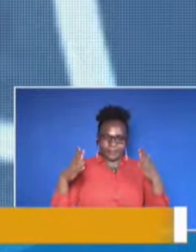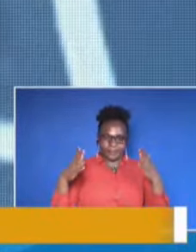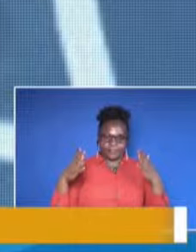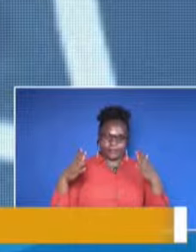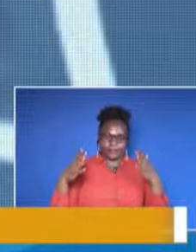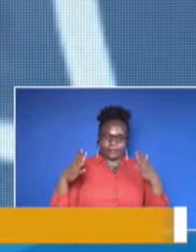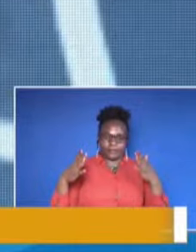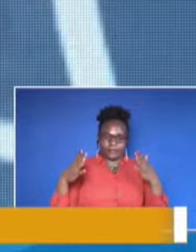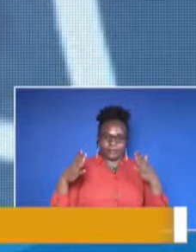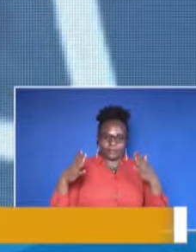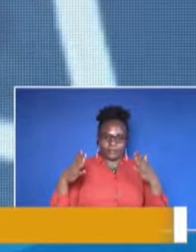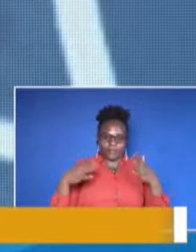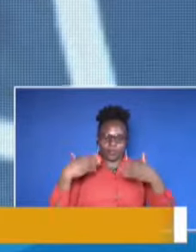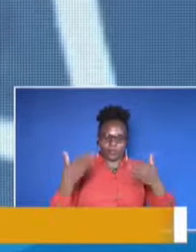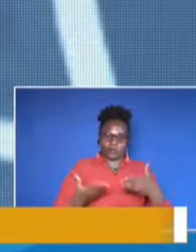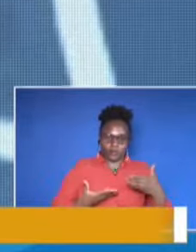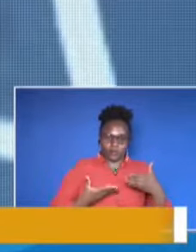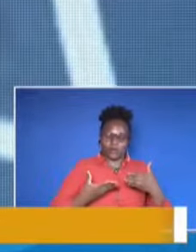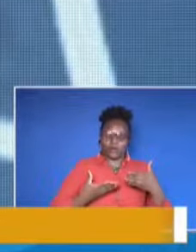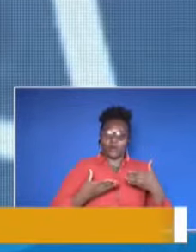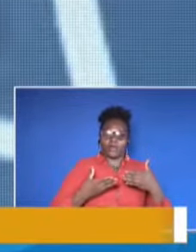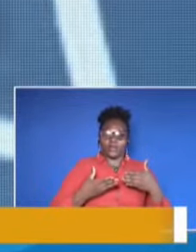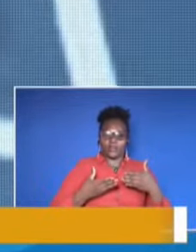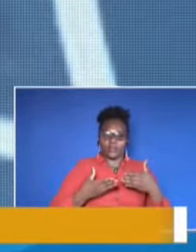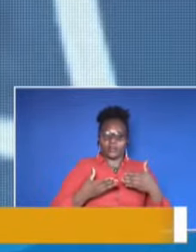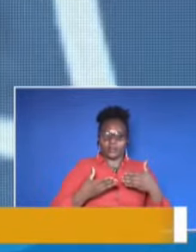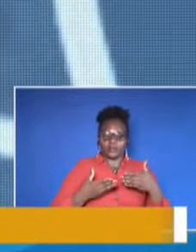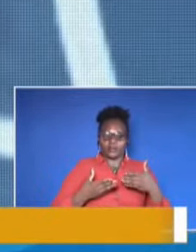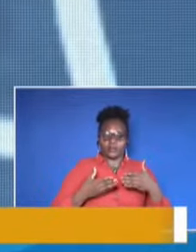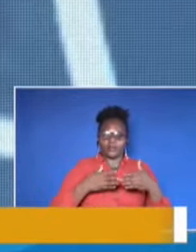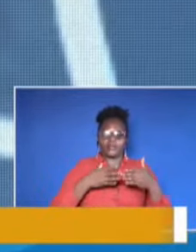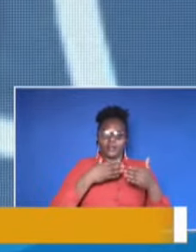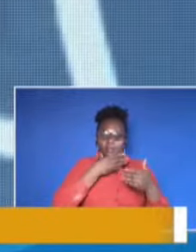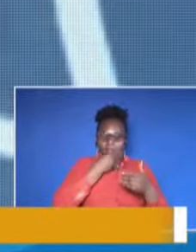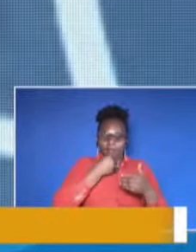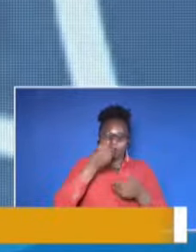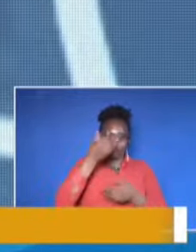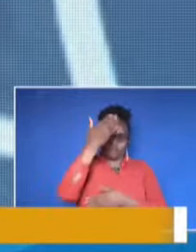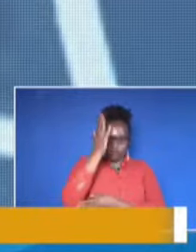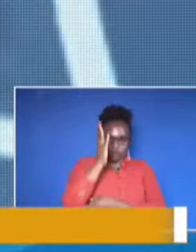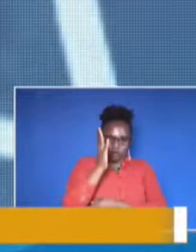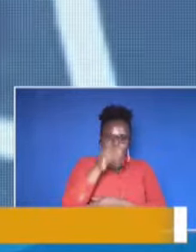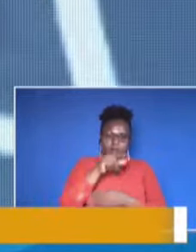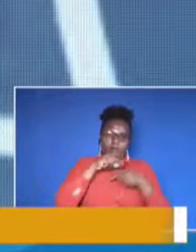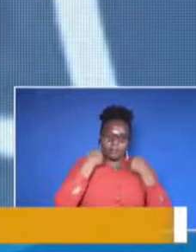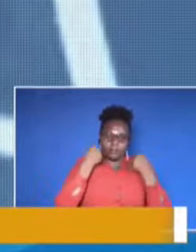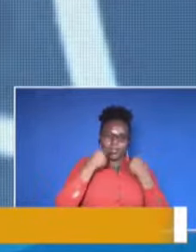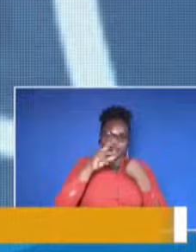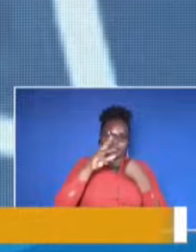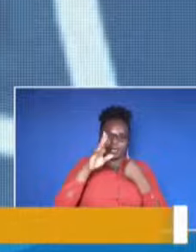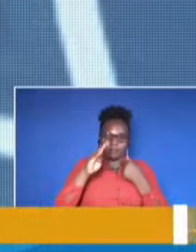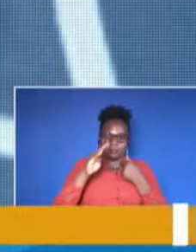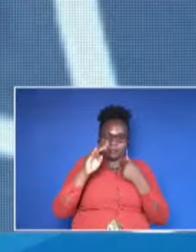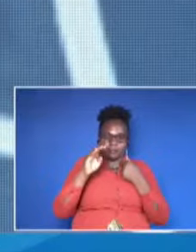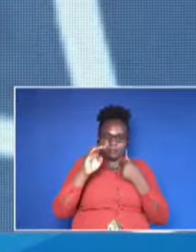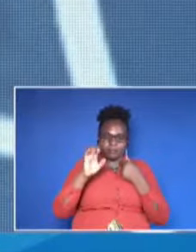happy to welcome the man of God Pastor Benny